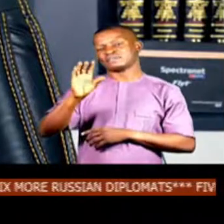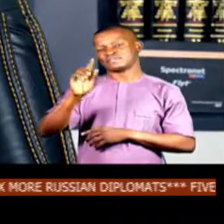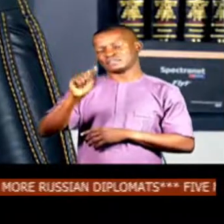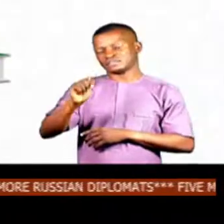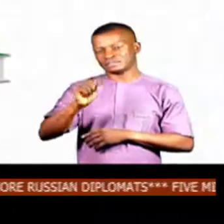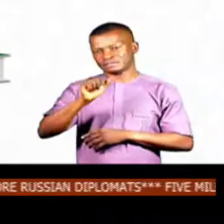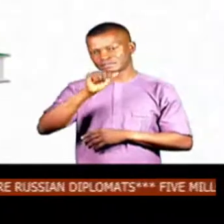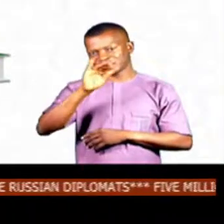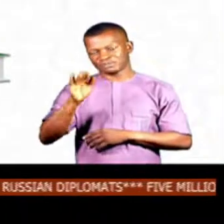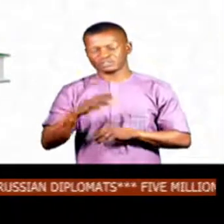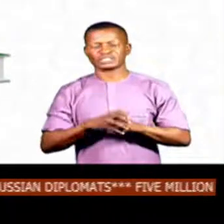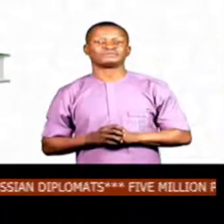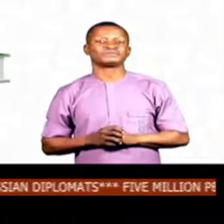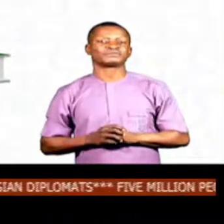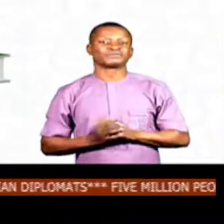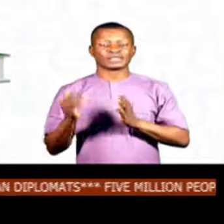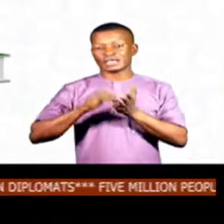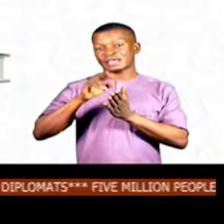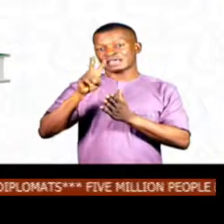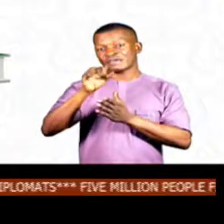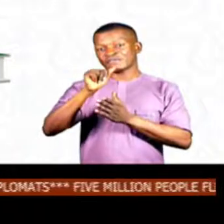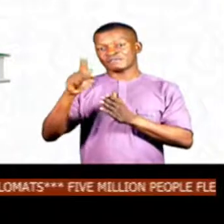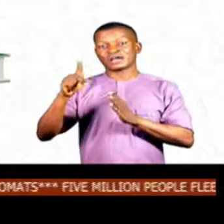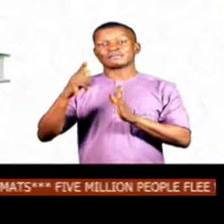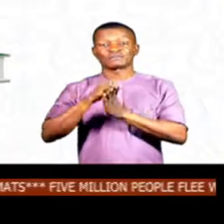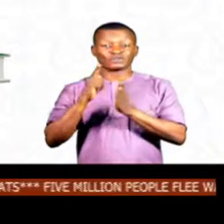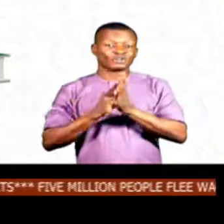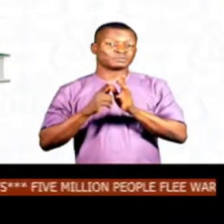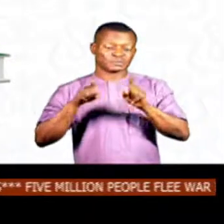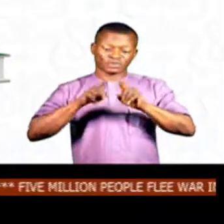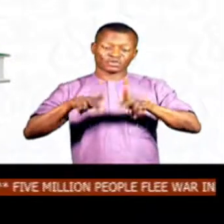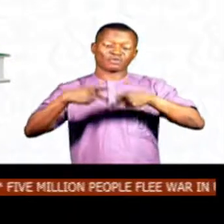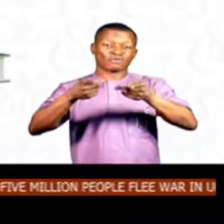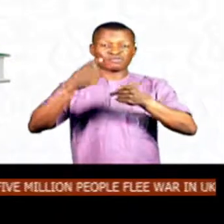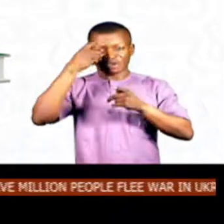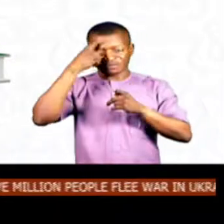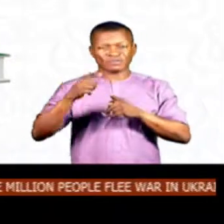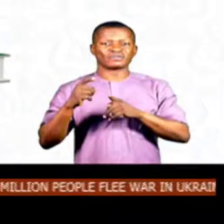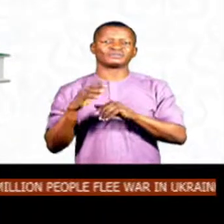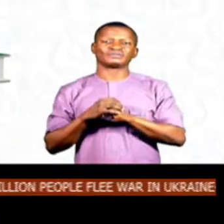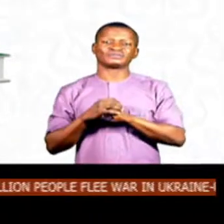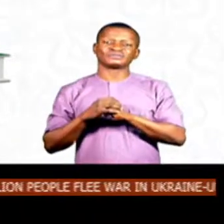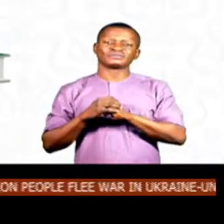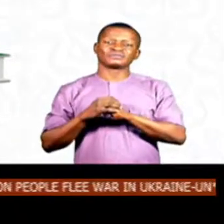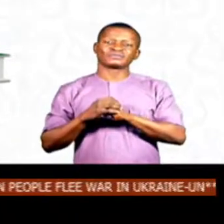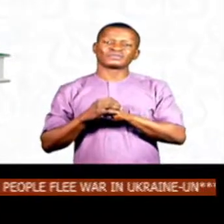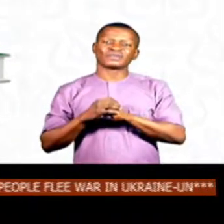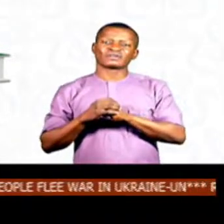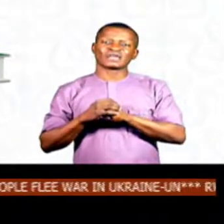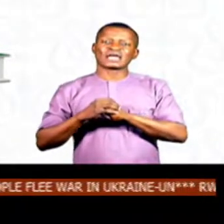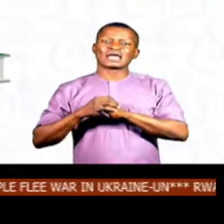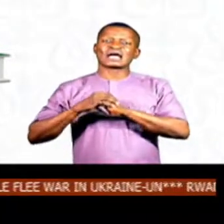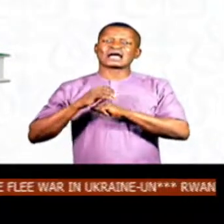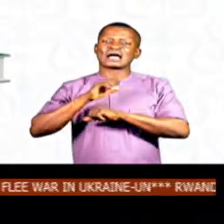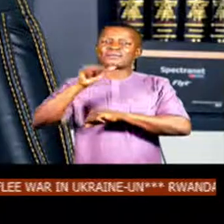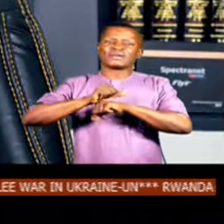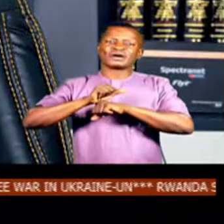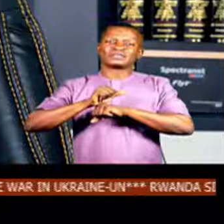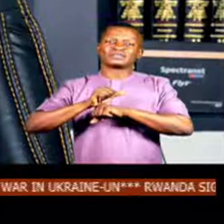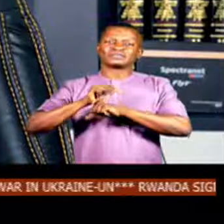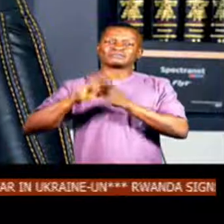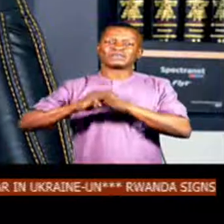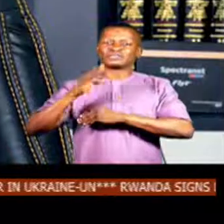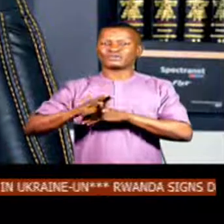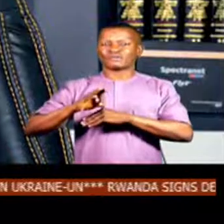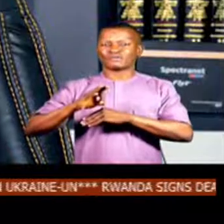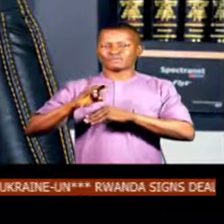FCT. Then the VAP Act also provides for the deployment of protection officers to